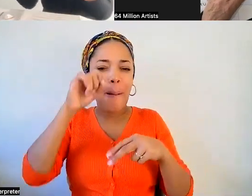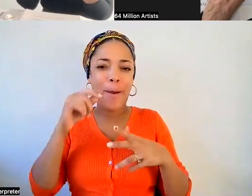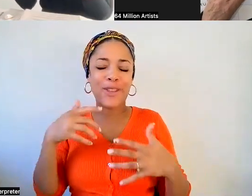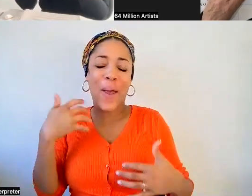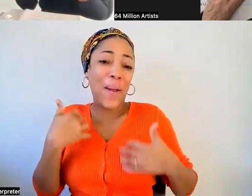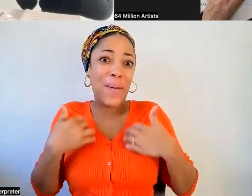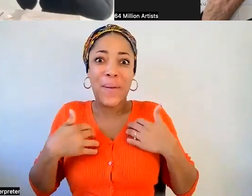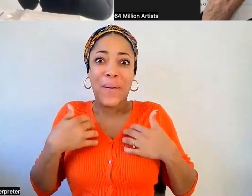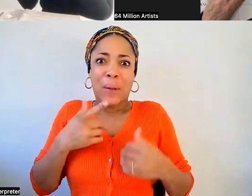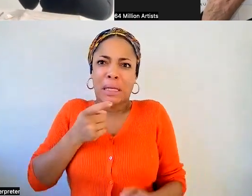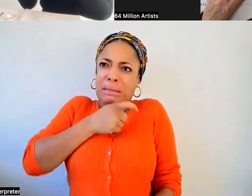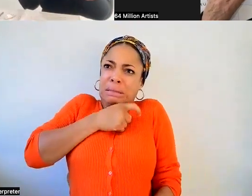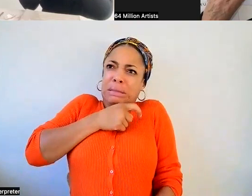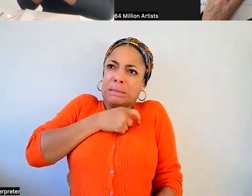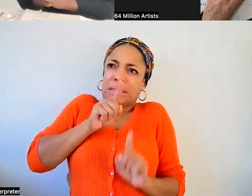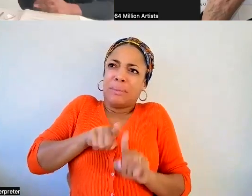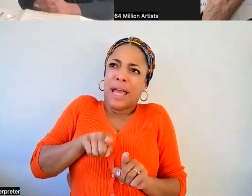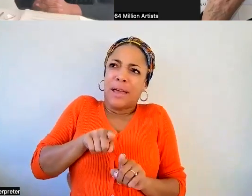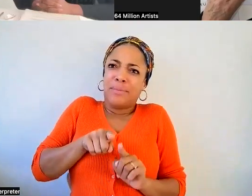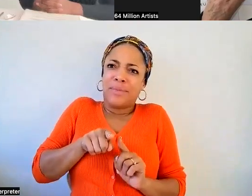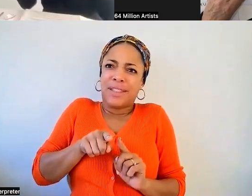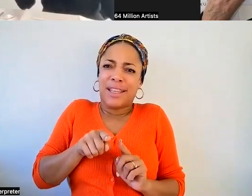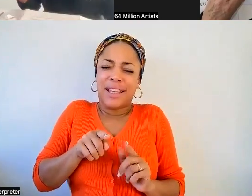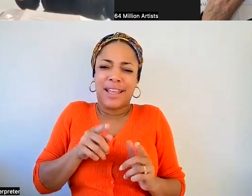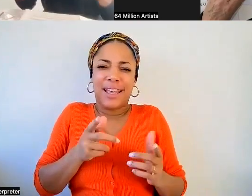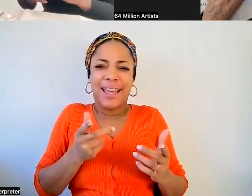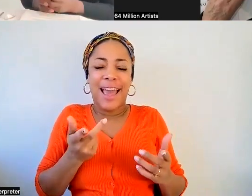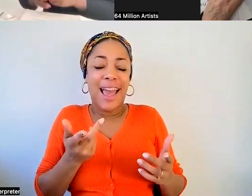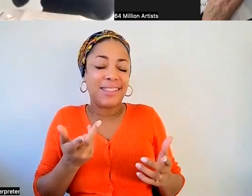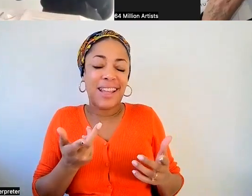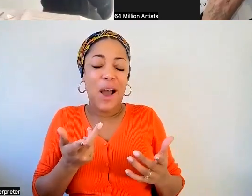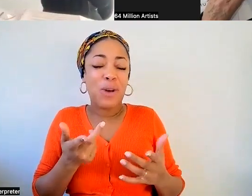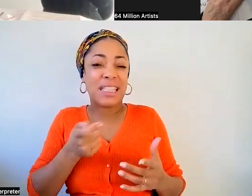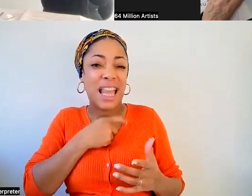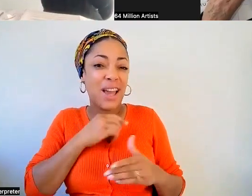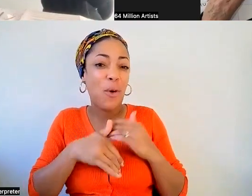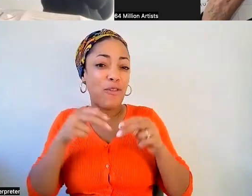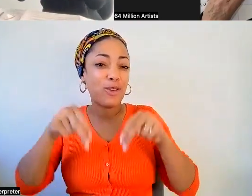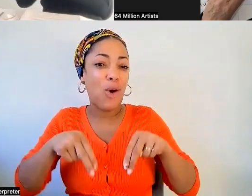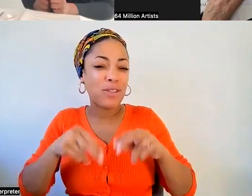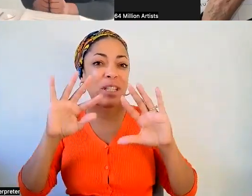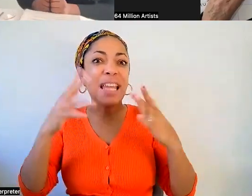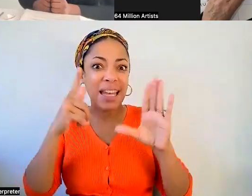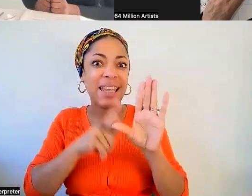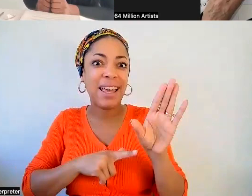then I was scared of dogs for like the next 10 years, but now I love dogs. But I just remember a really wet